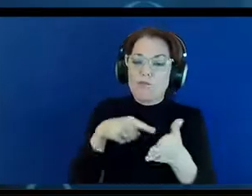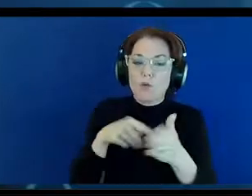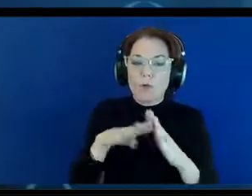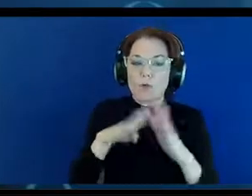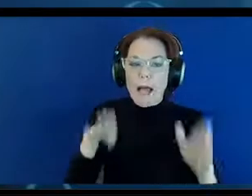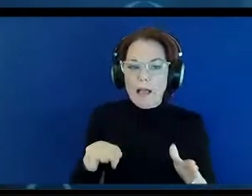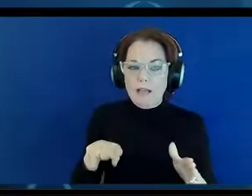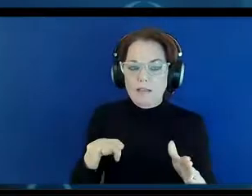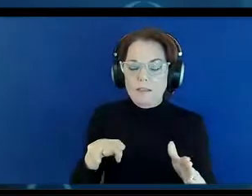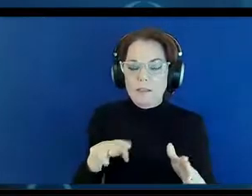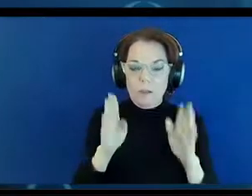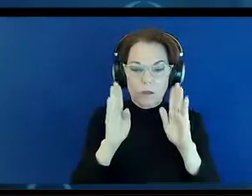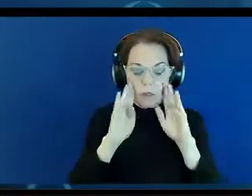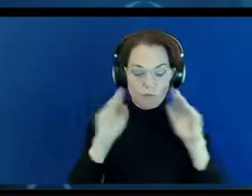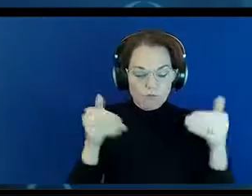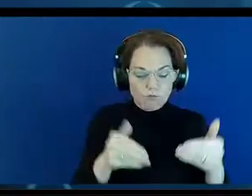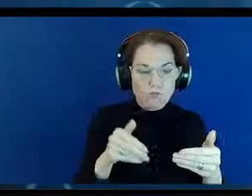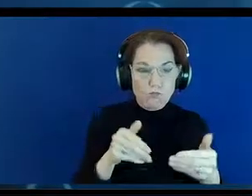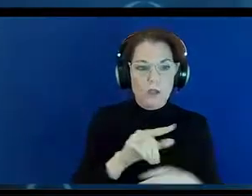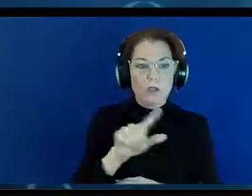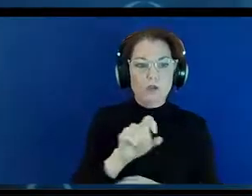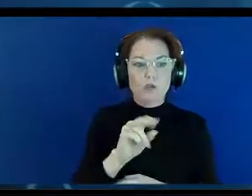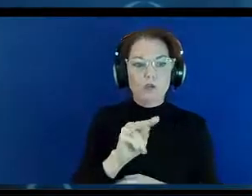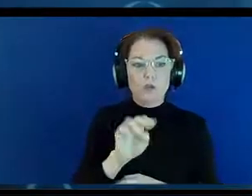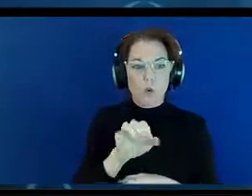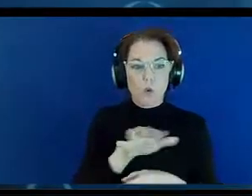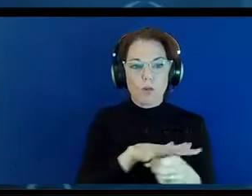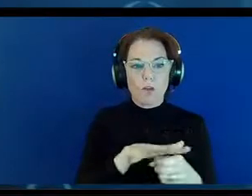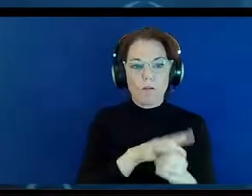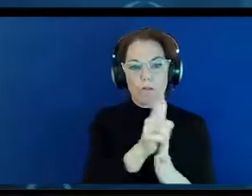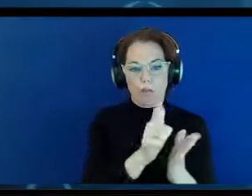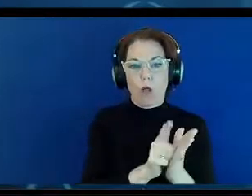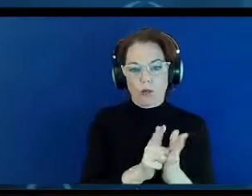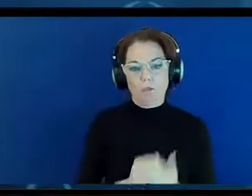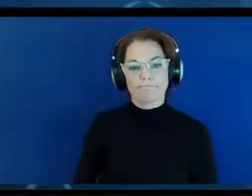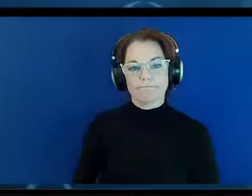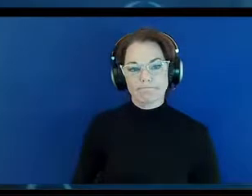laws locally, I think, is one path forward.